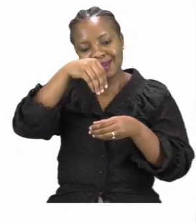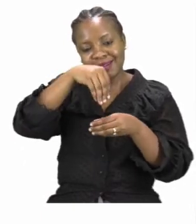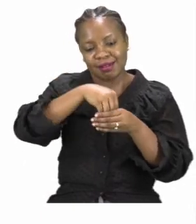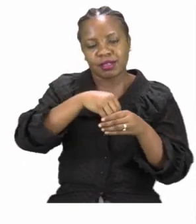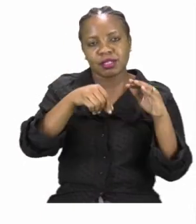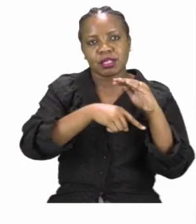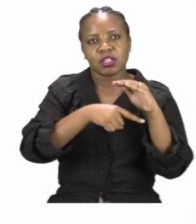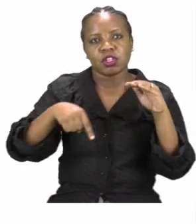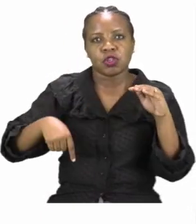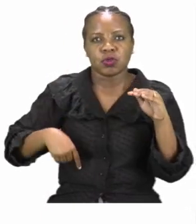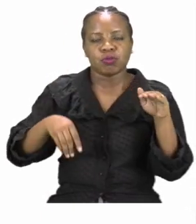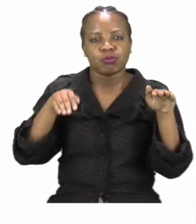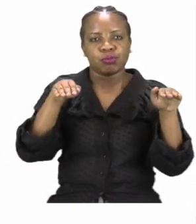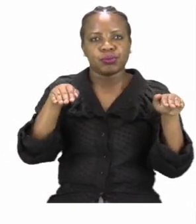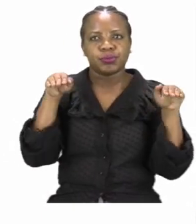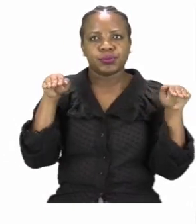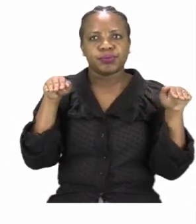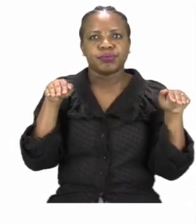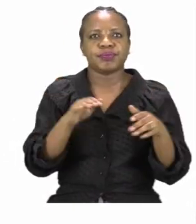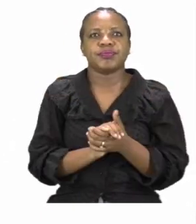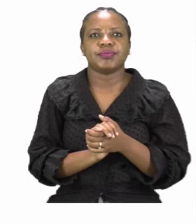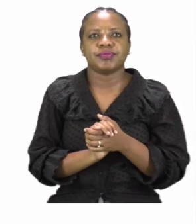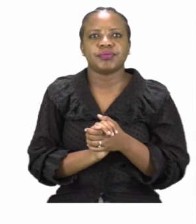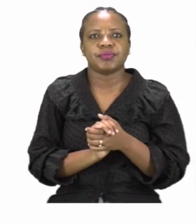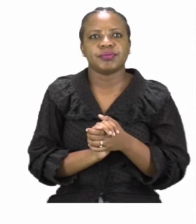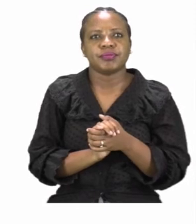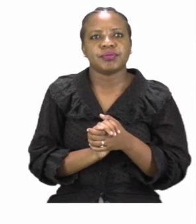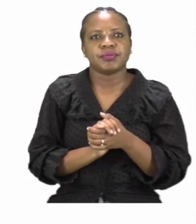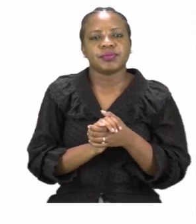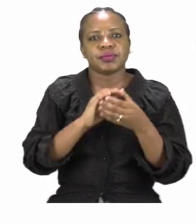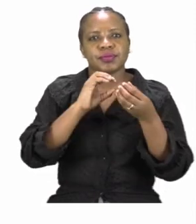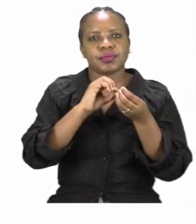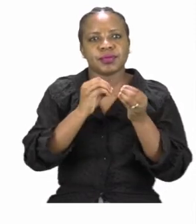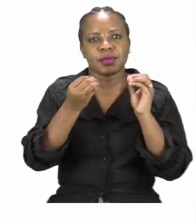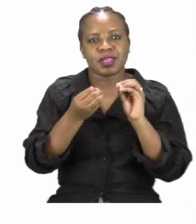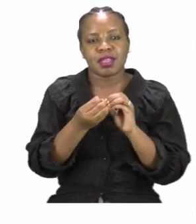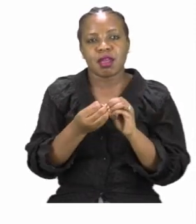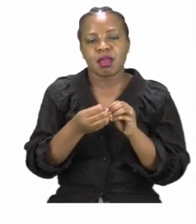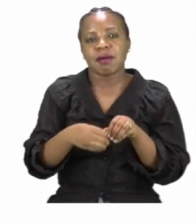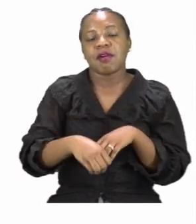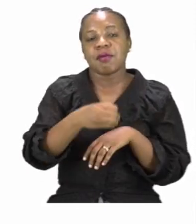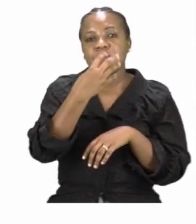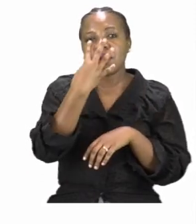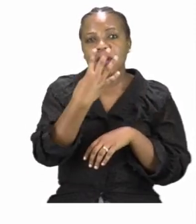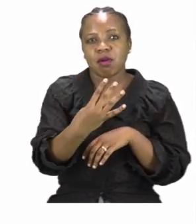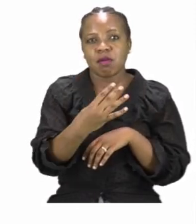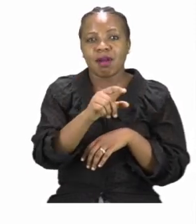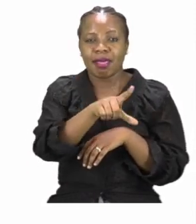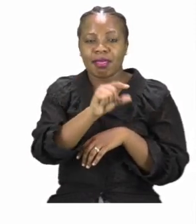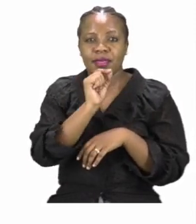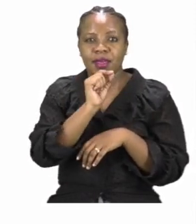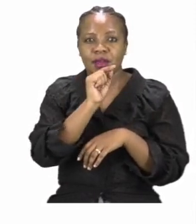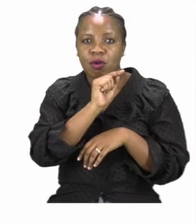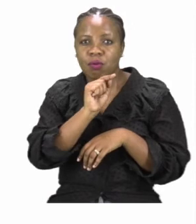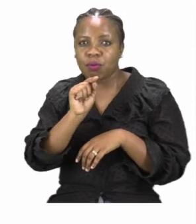Number 4 says, the dash grows in the Namib Desert. It is one